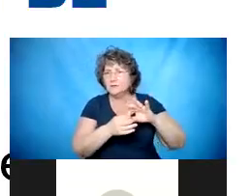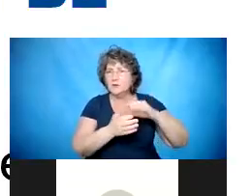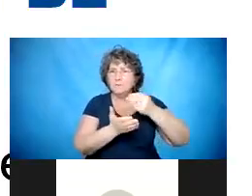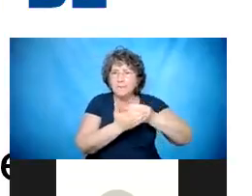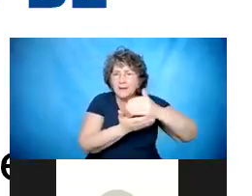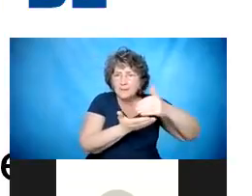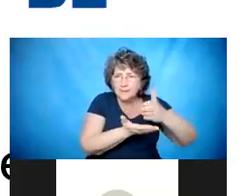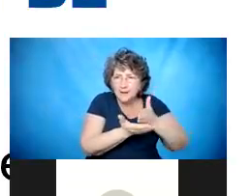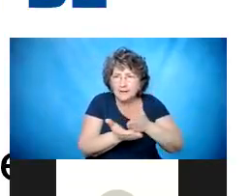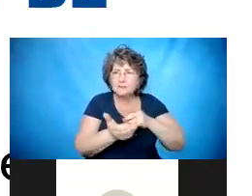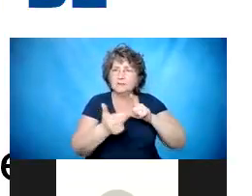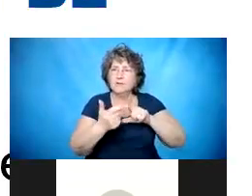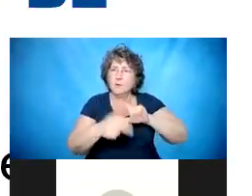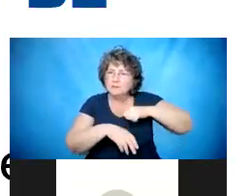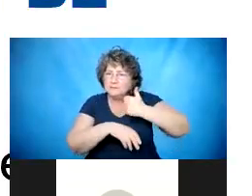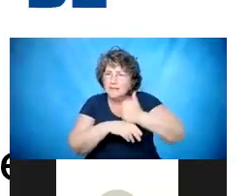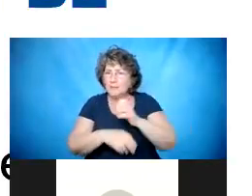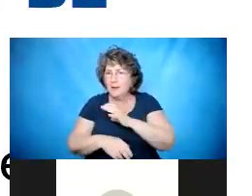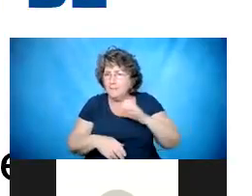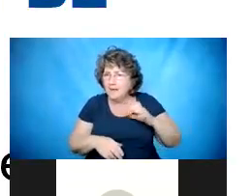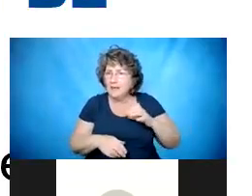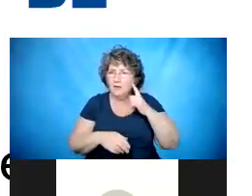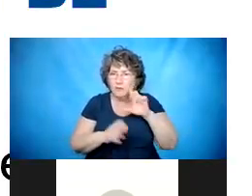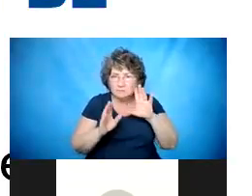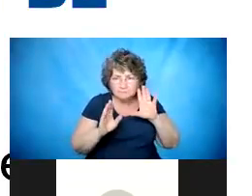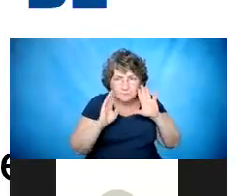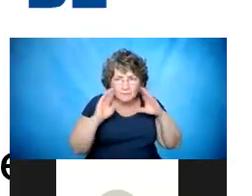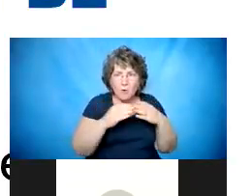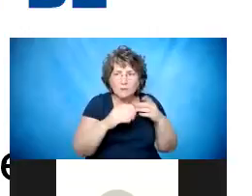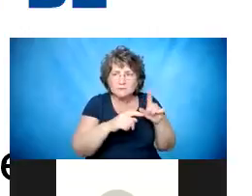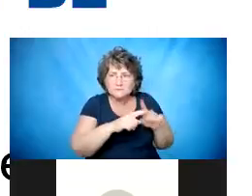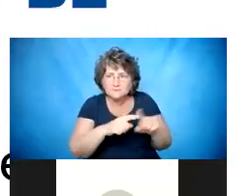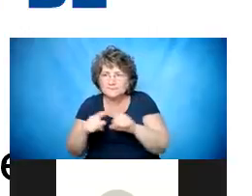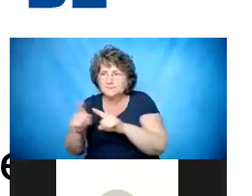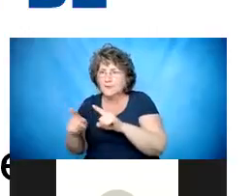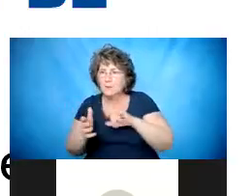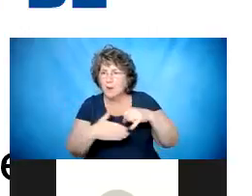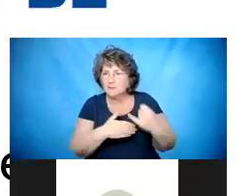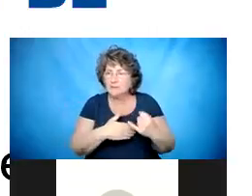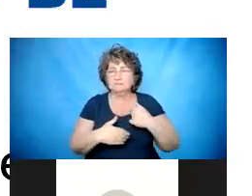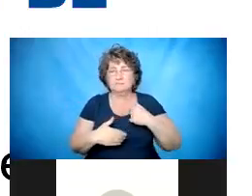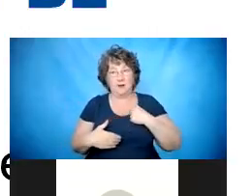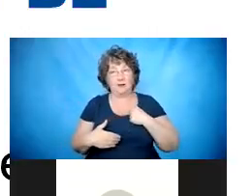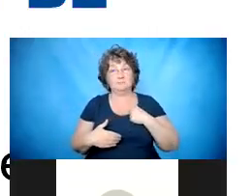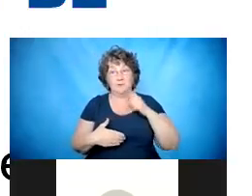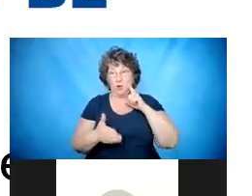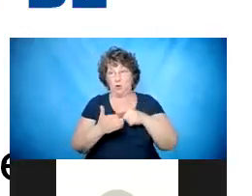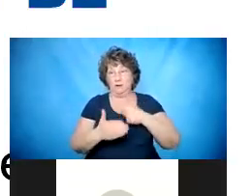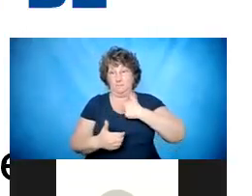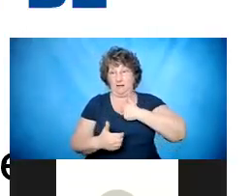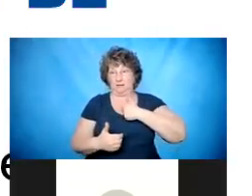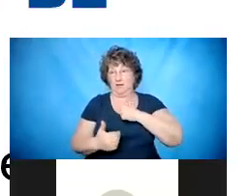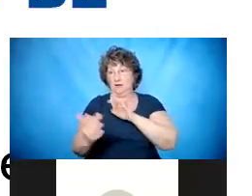committees to support different projects. I find myself doing a lot of time performing outreach and